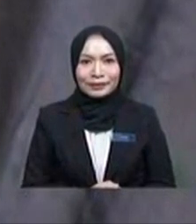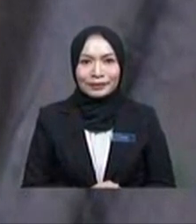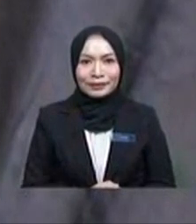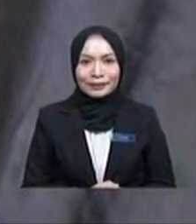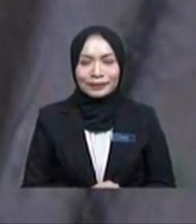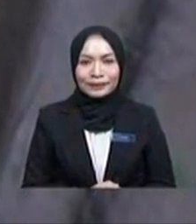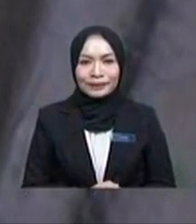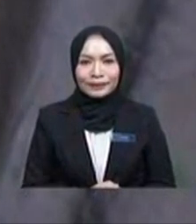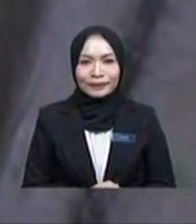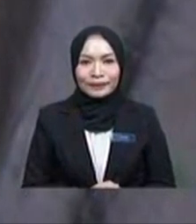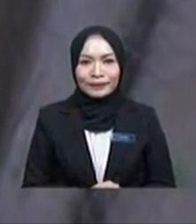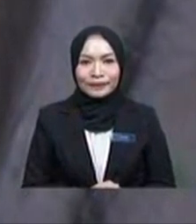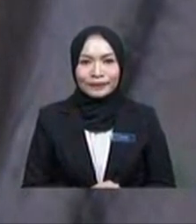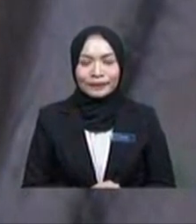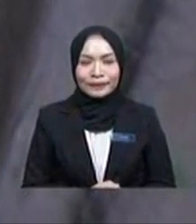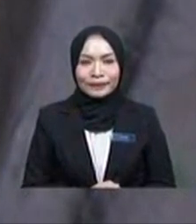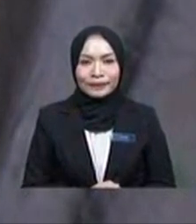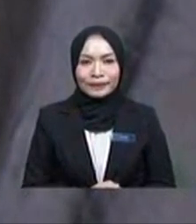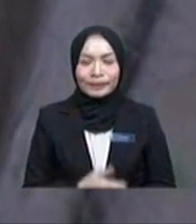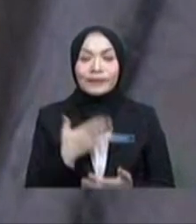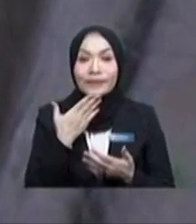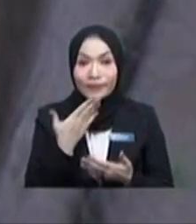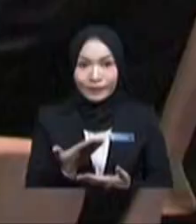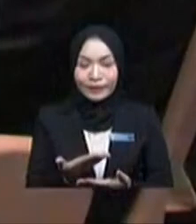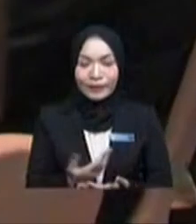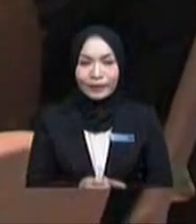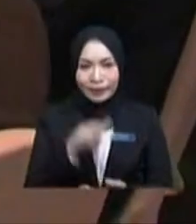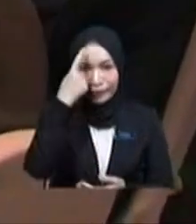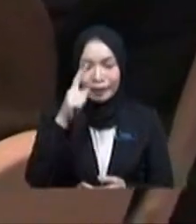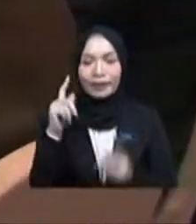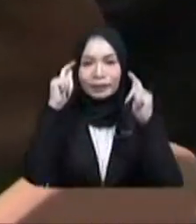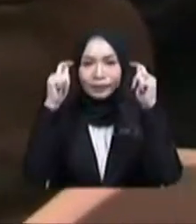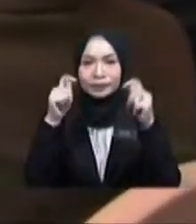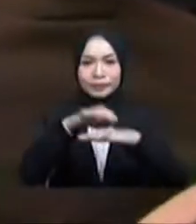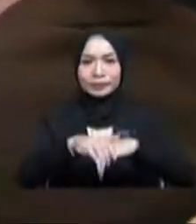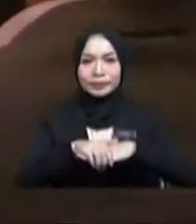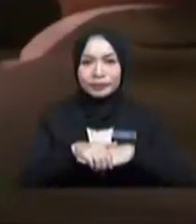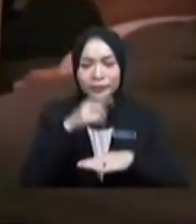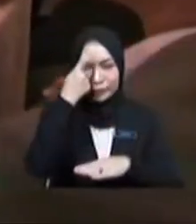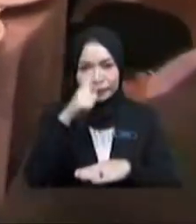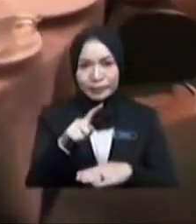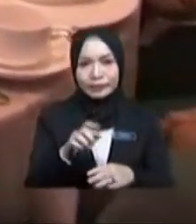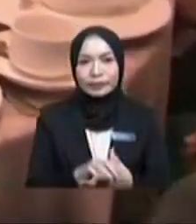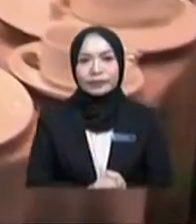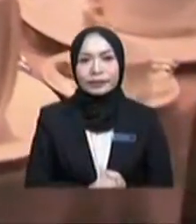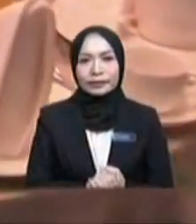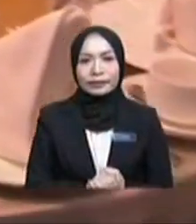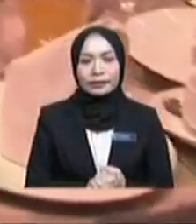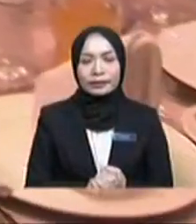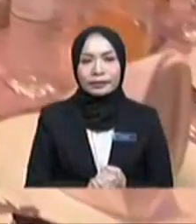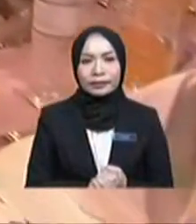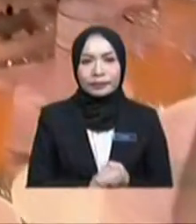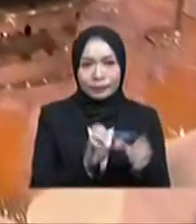My sincere thanks to the English Language Teaching Center, ELTC, for organizing this conference